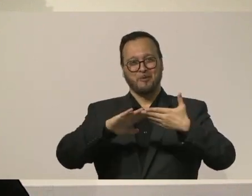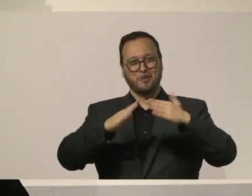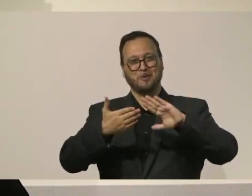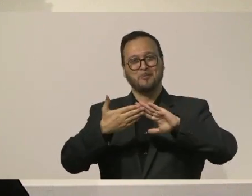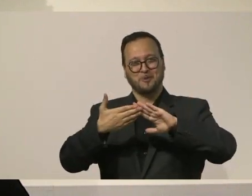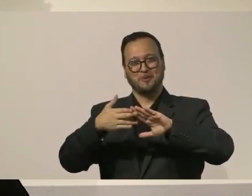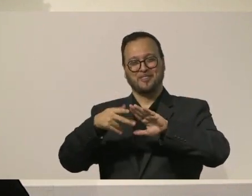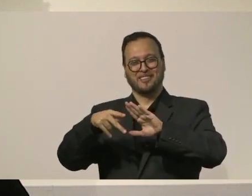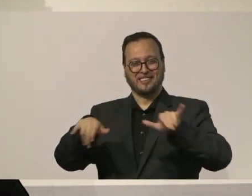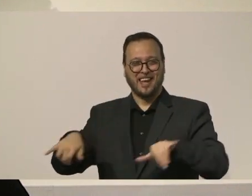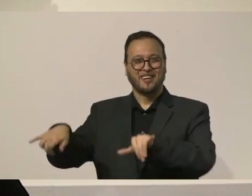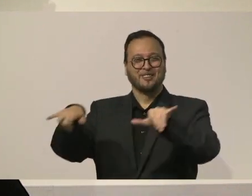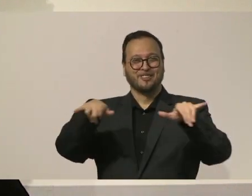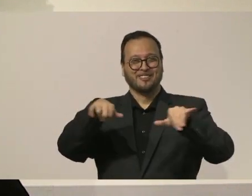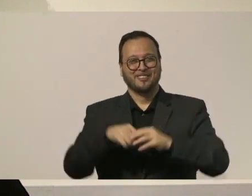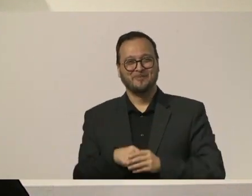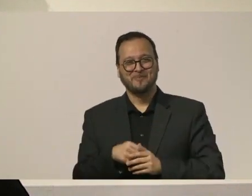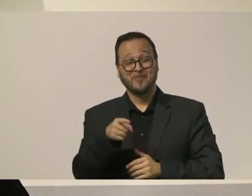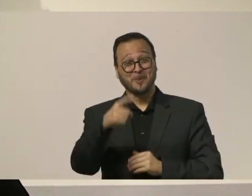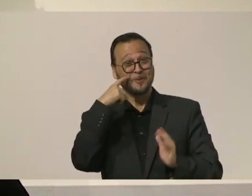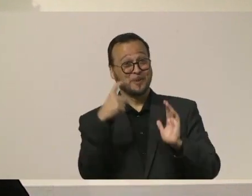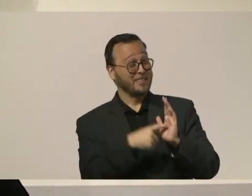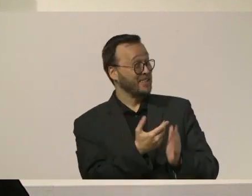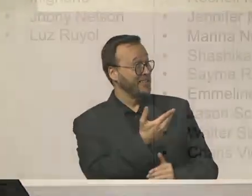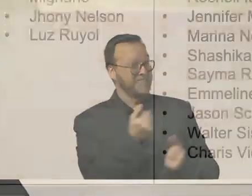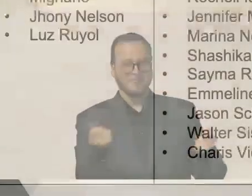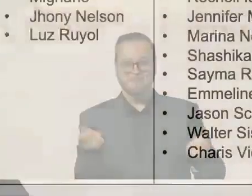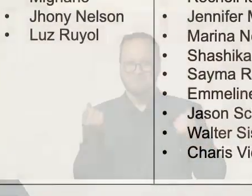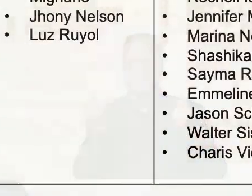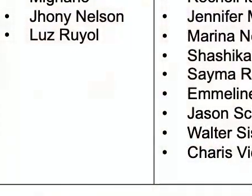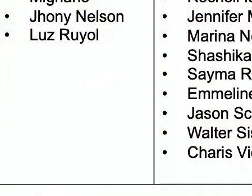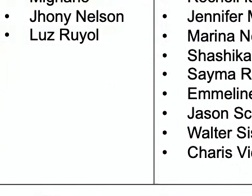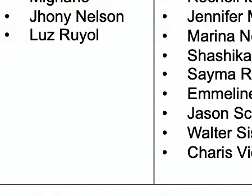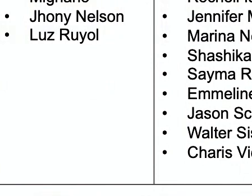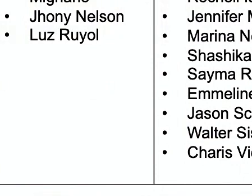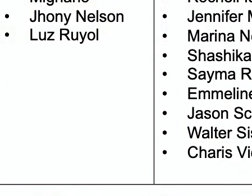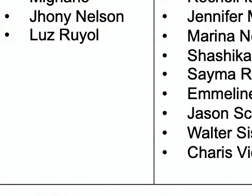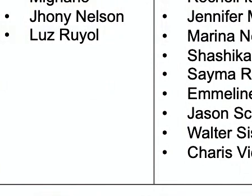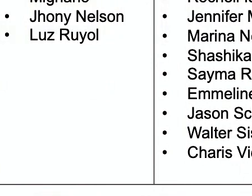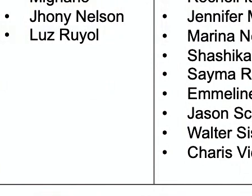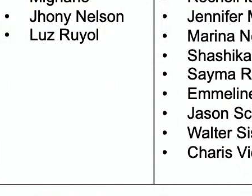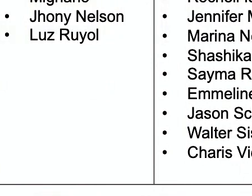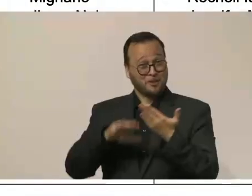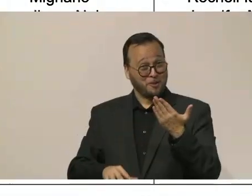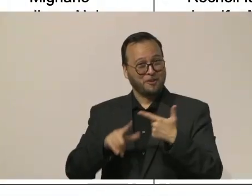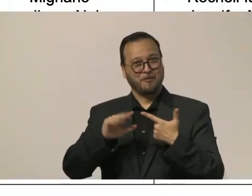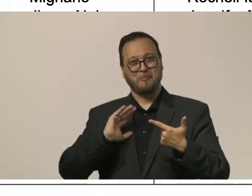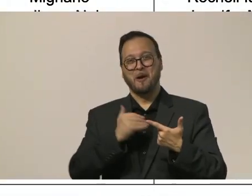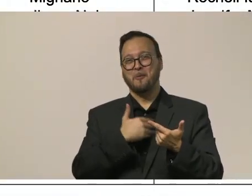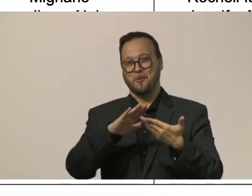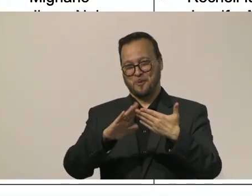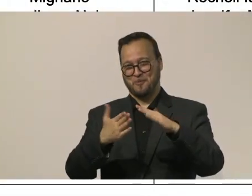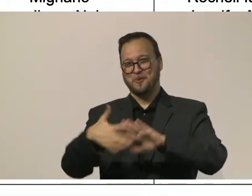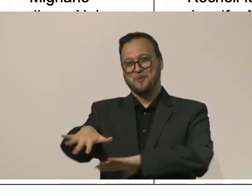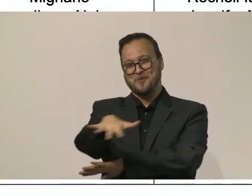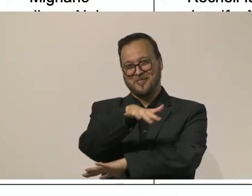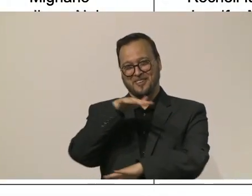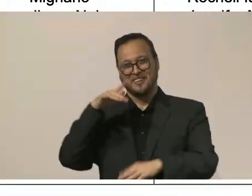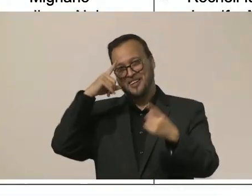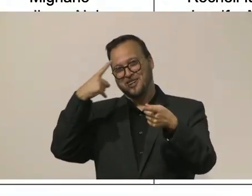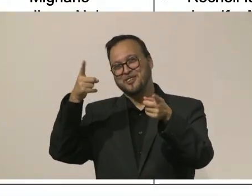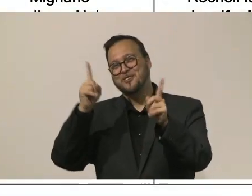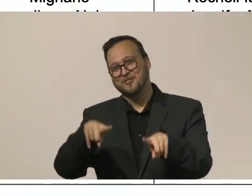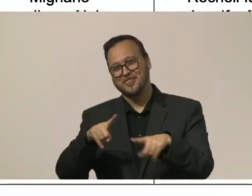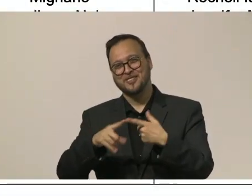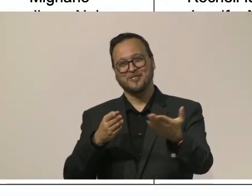standards. As you can see, a number of faculty, staff, and students from our community have agreed to serve, and